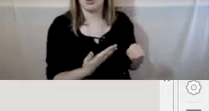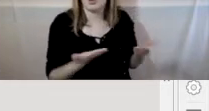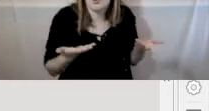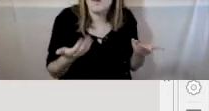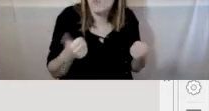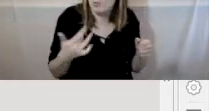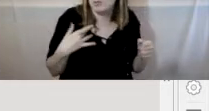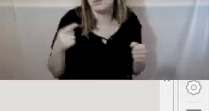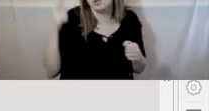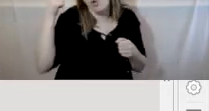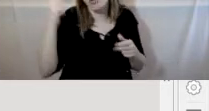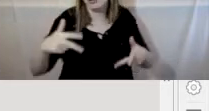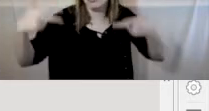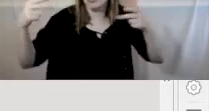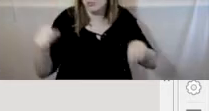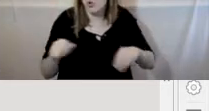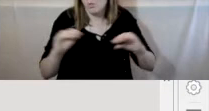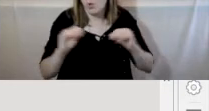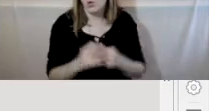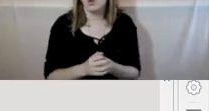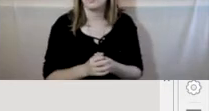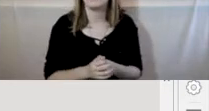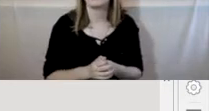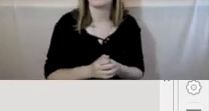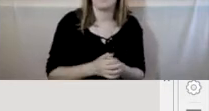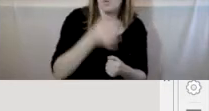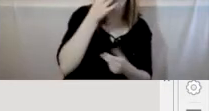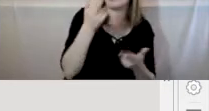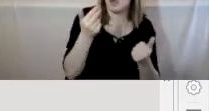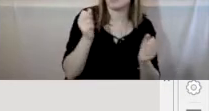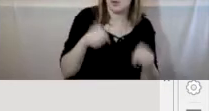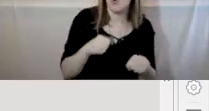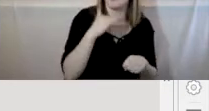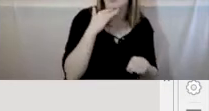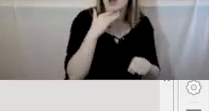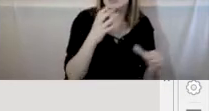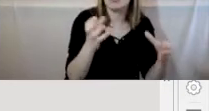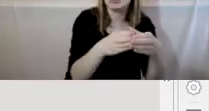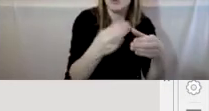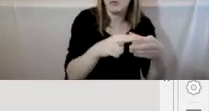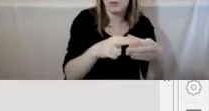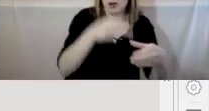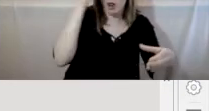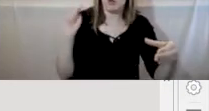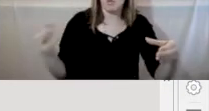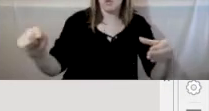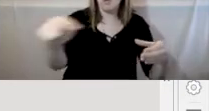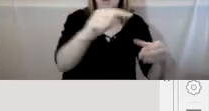yes, they can bring a group together virtually, and change